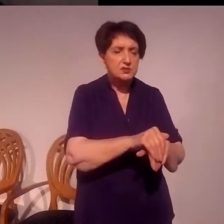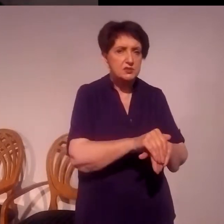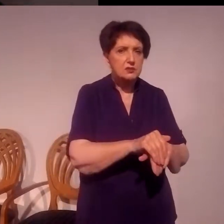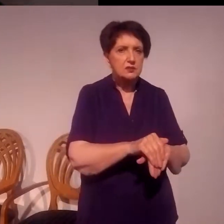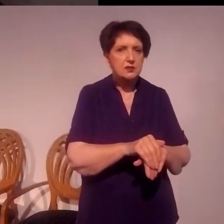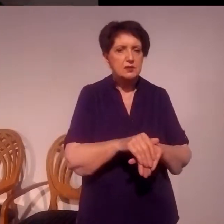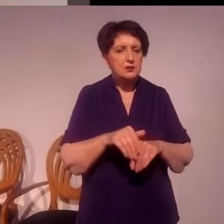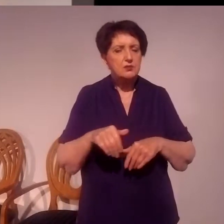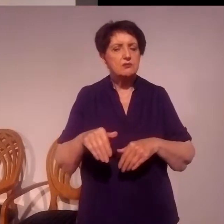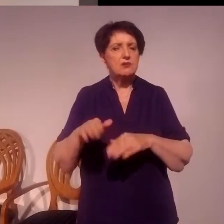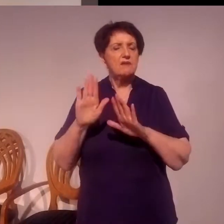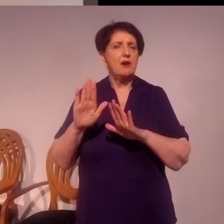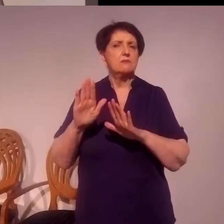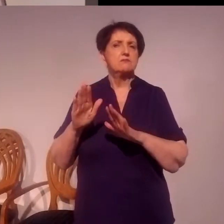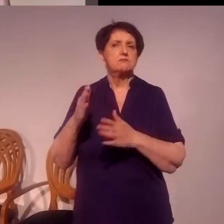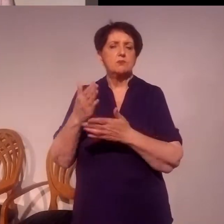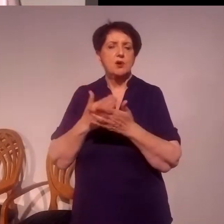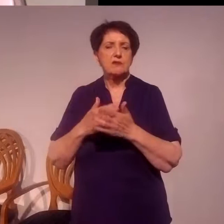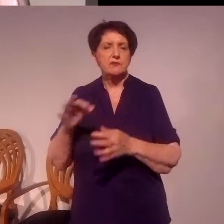our soul.